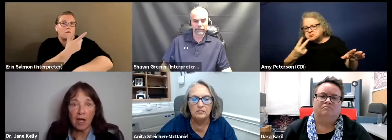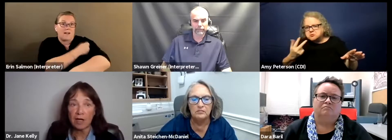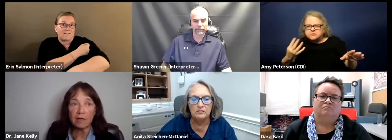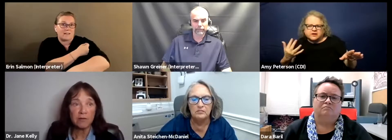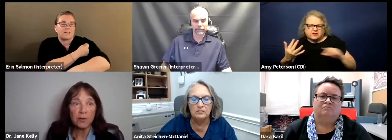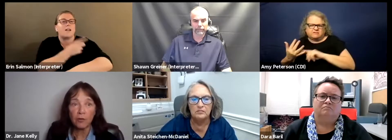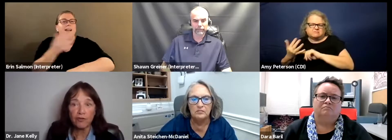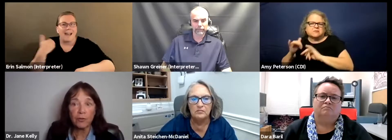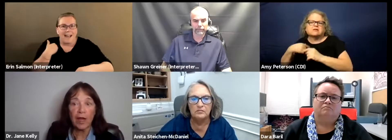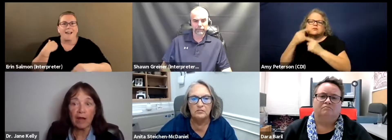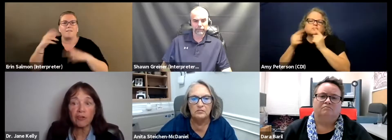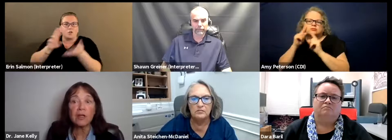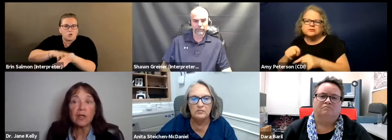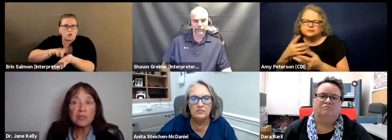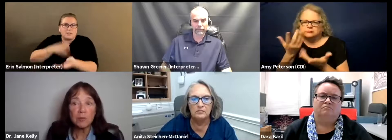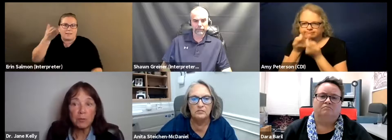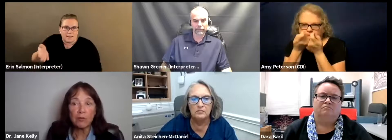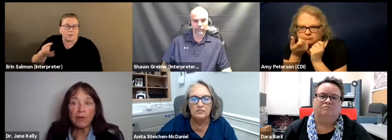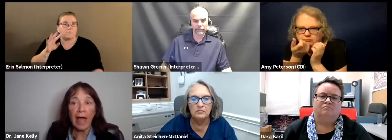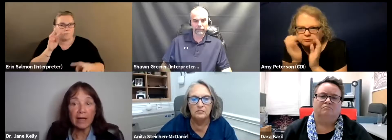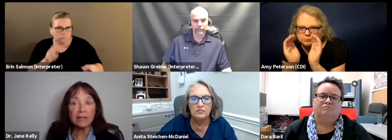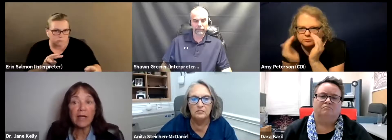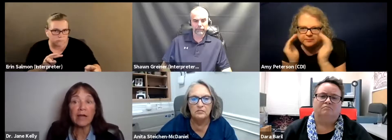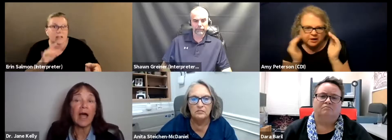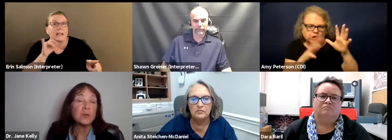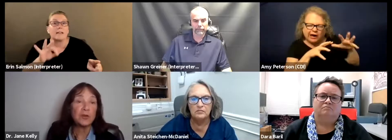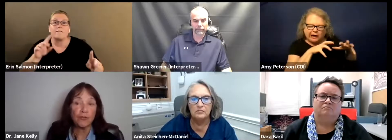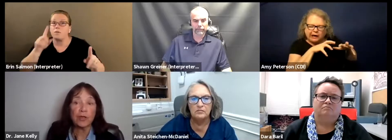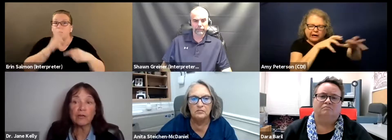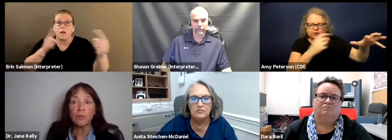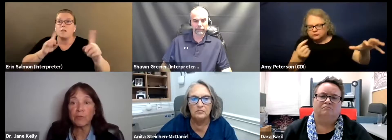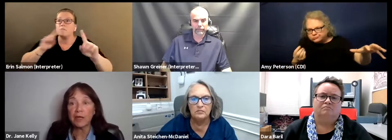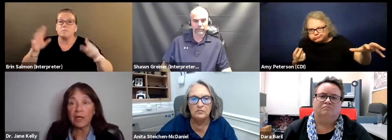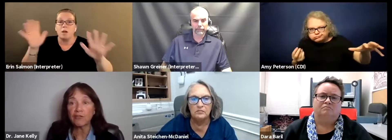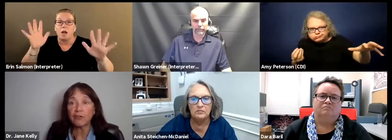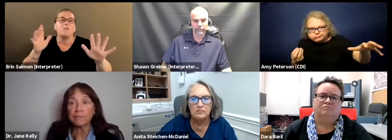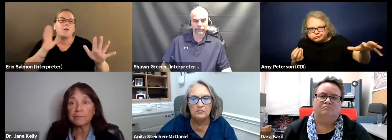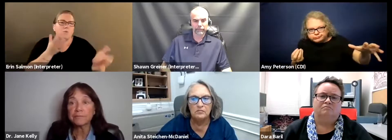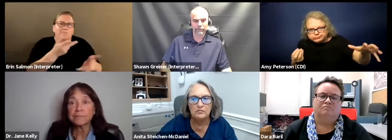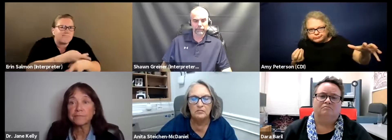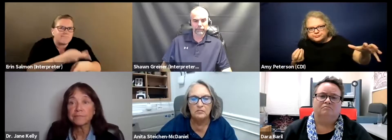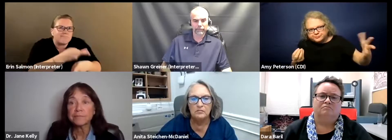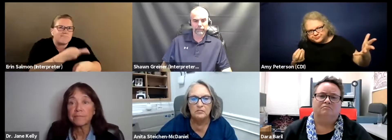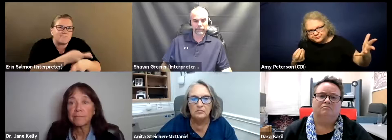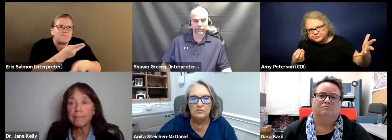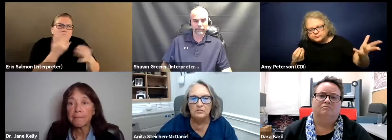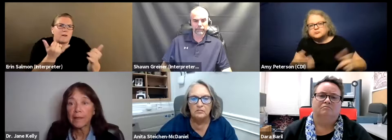has died from an allergic reaction. Some people have had it and had to be treated with medication.